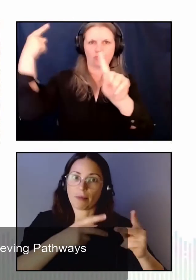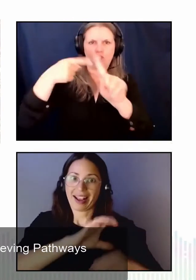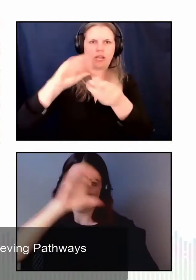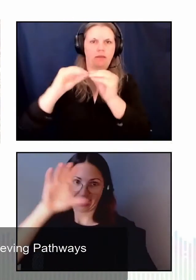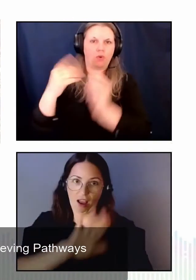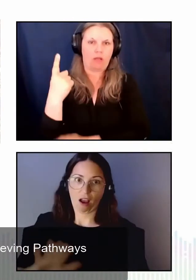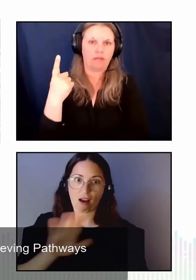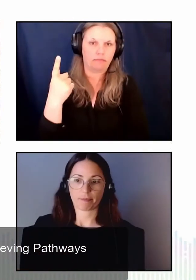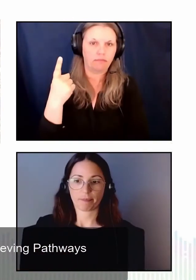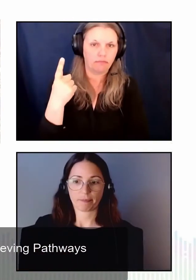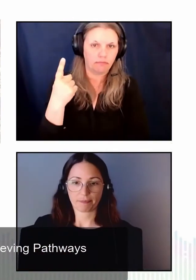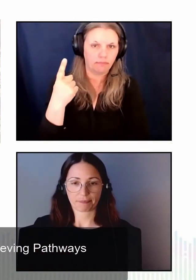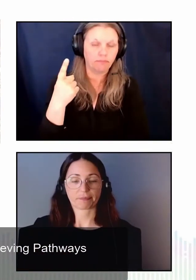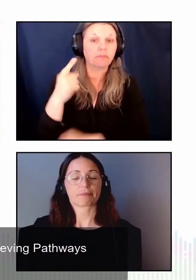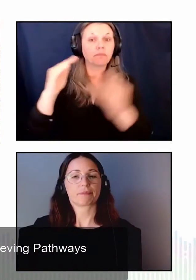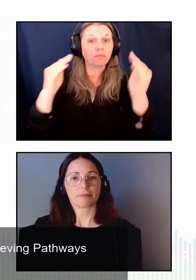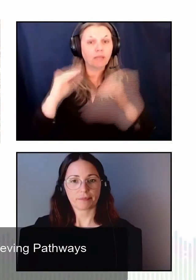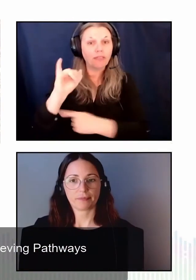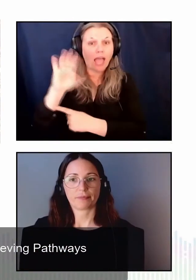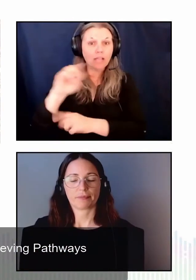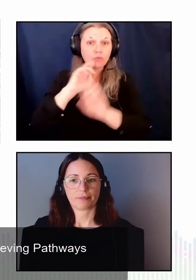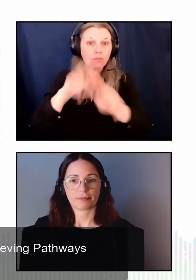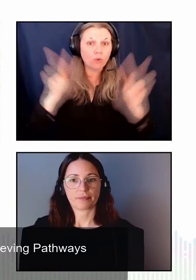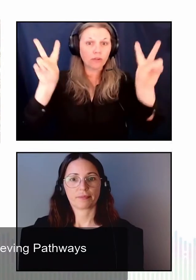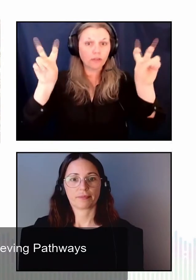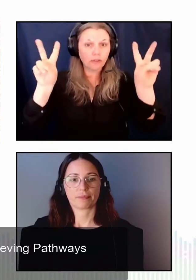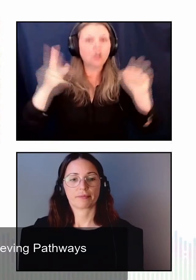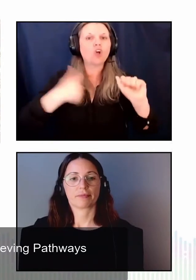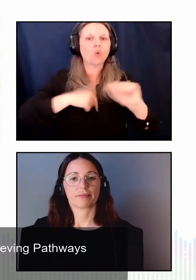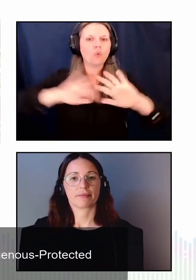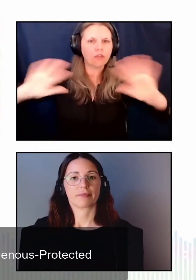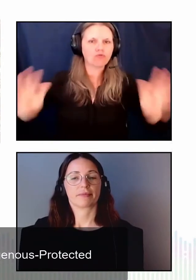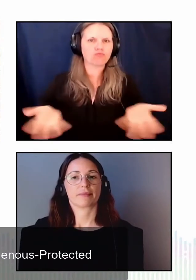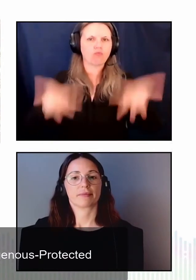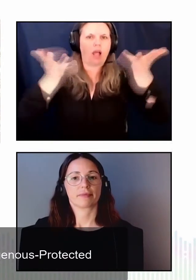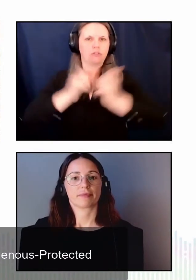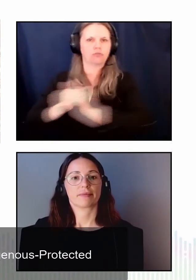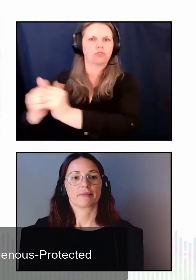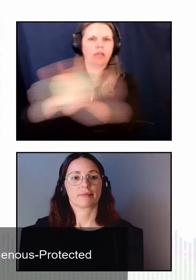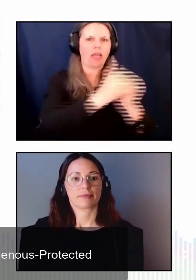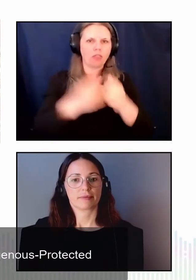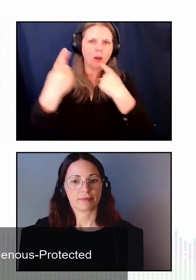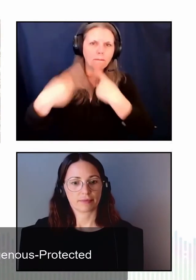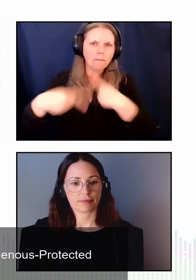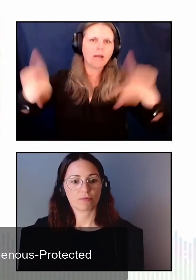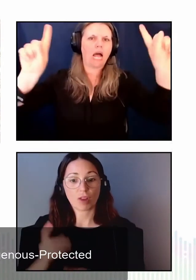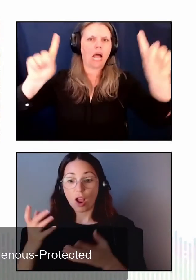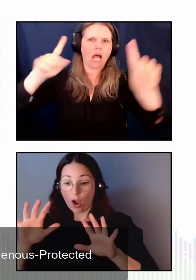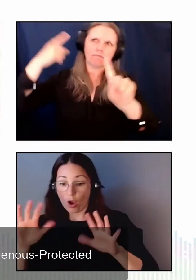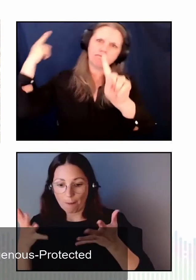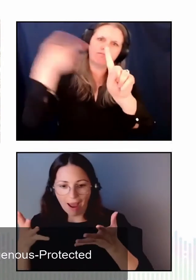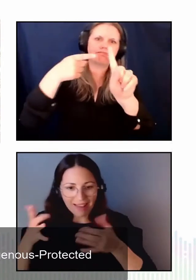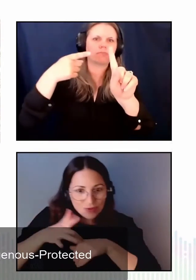report that's entitled, "We Rise Together, Achieving Pathways to Canada Target 1 through the creation